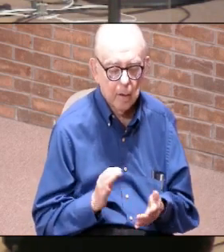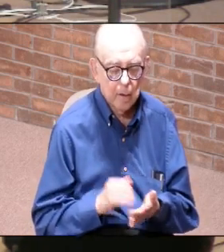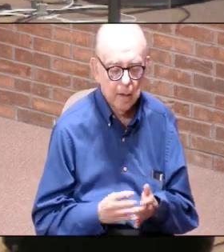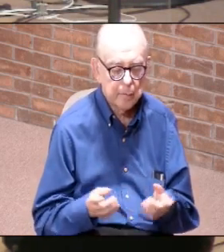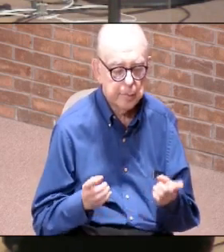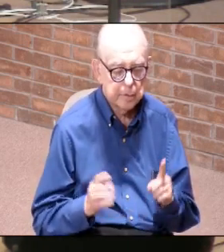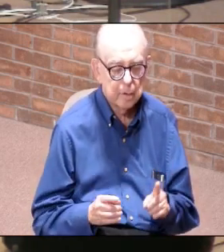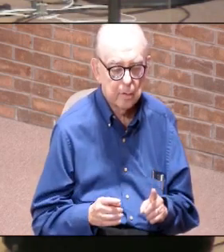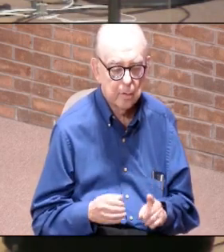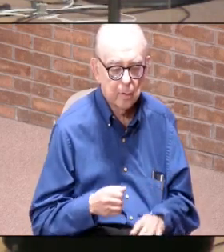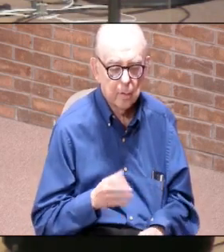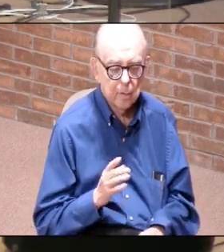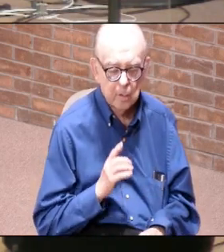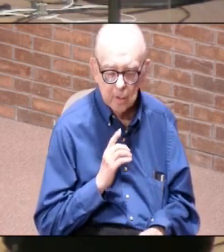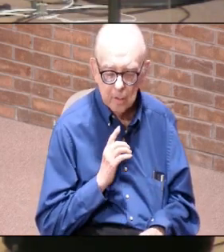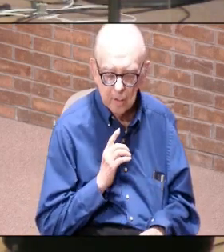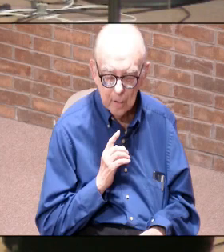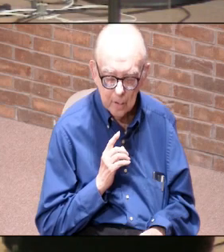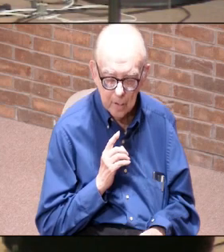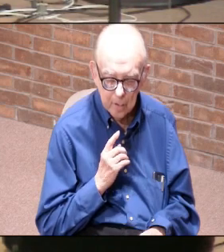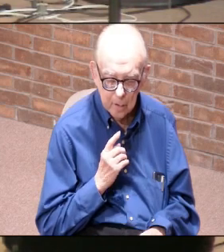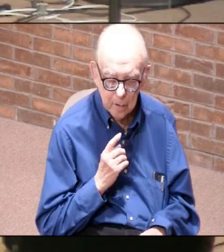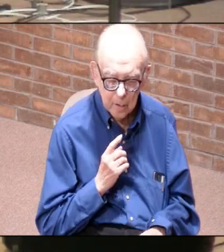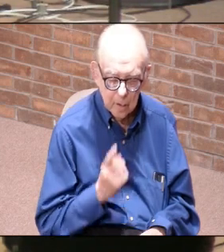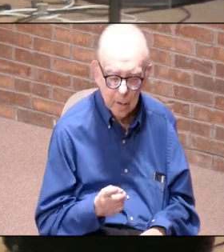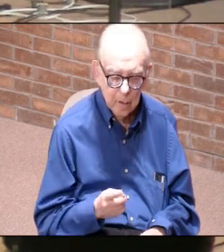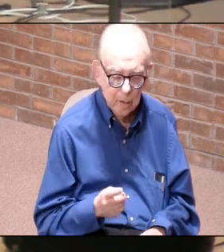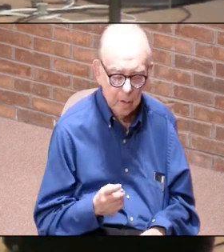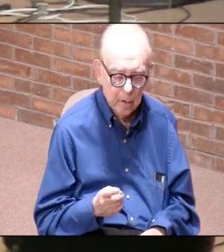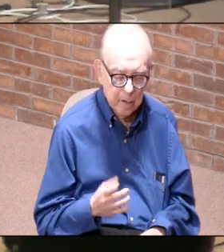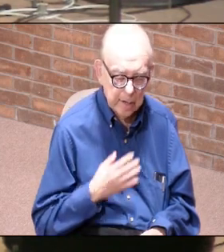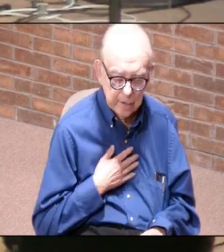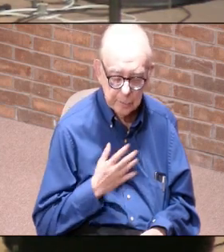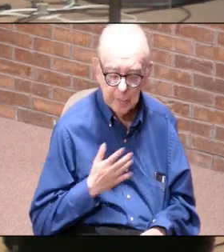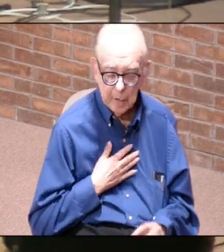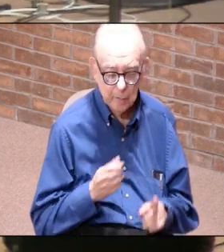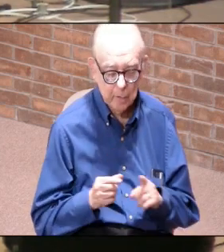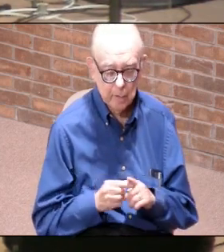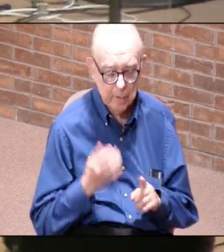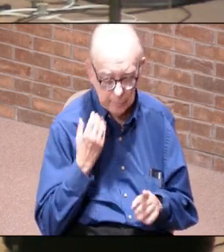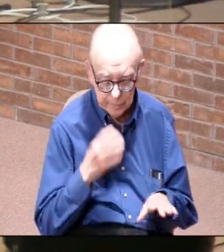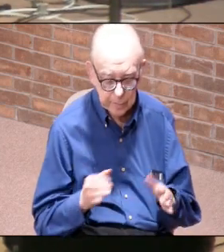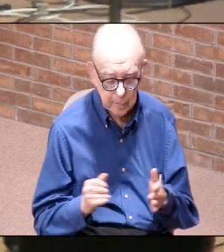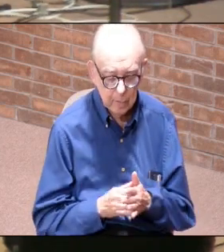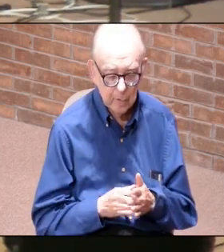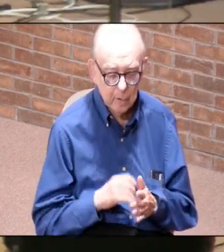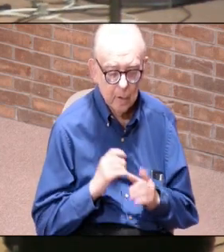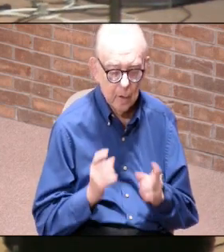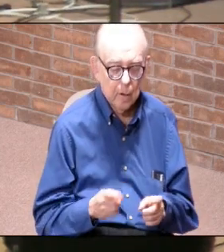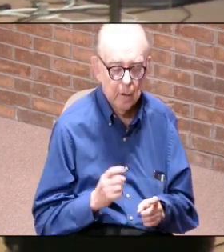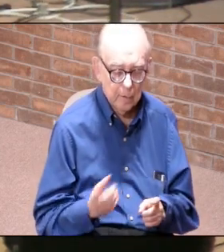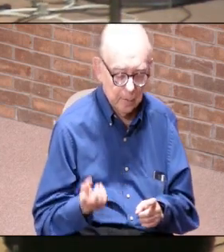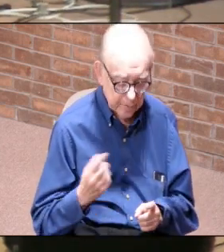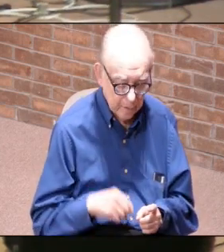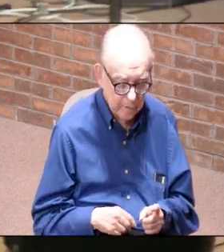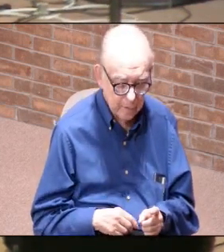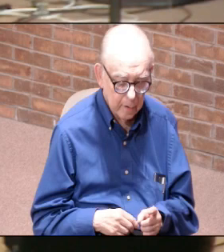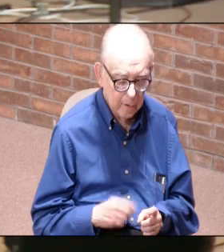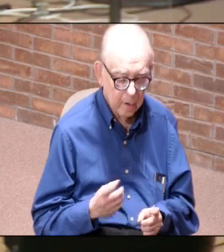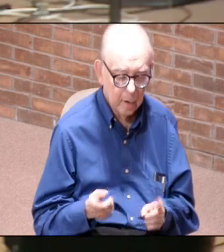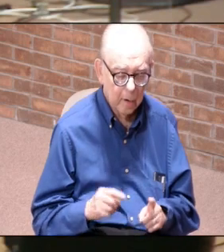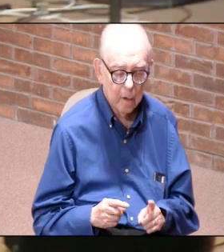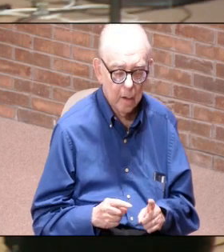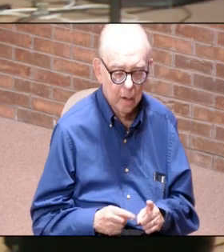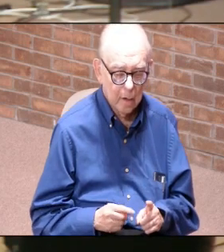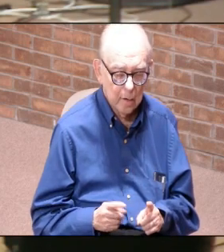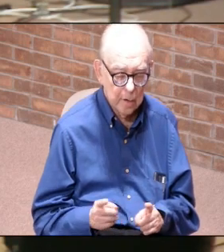this? God's told them. Here's my word. If you do this, sin is coming. And when it